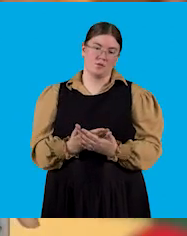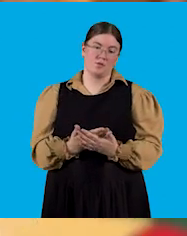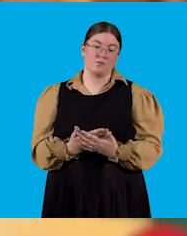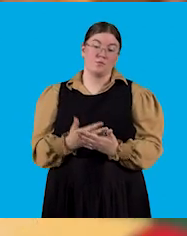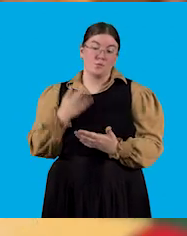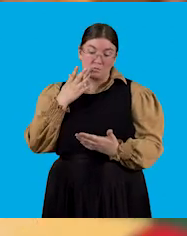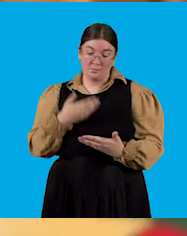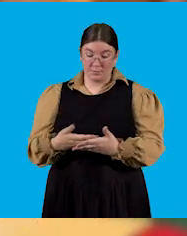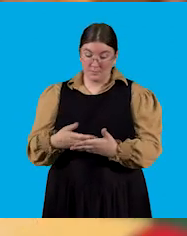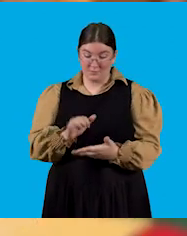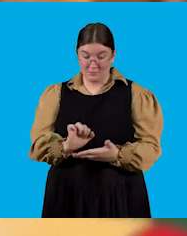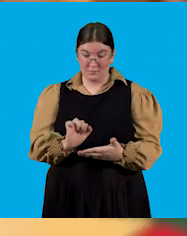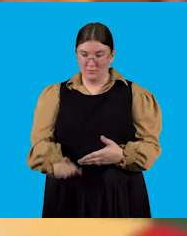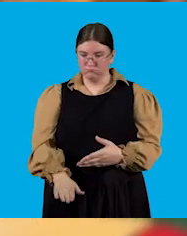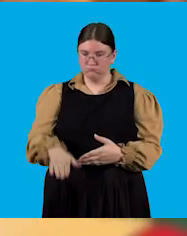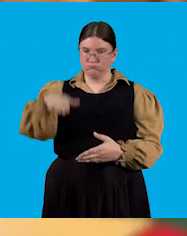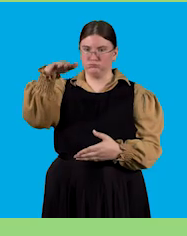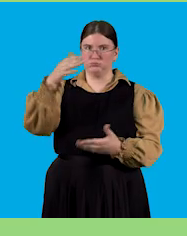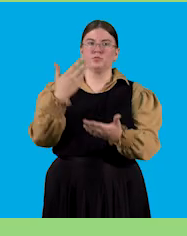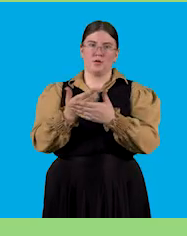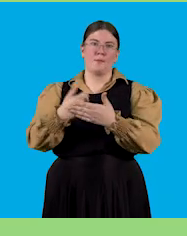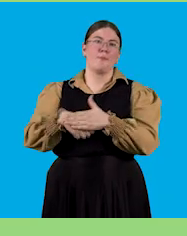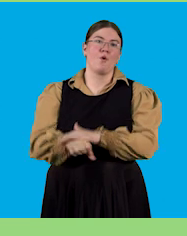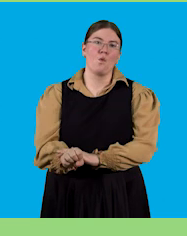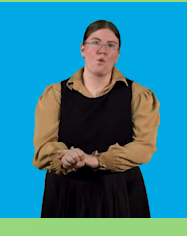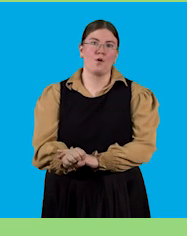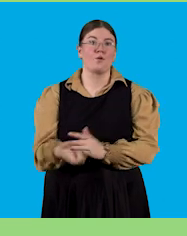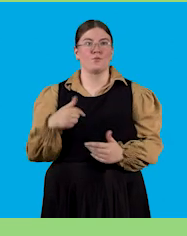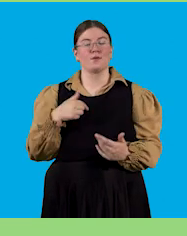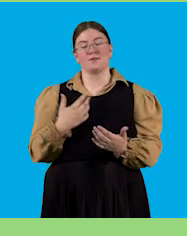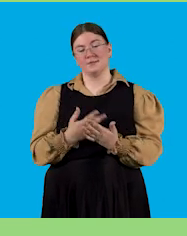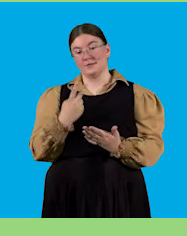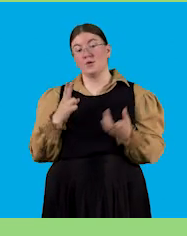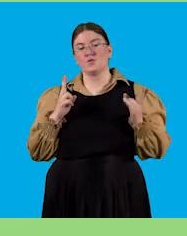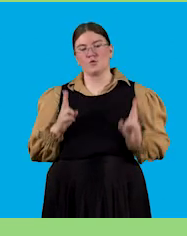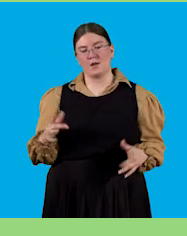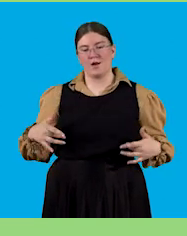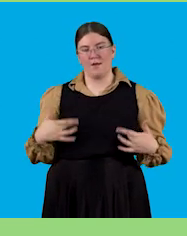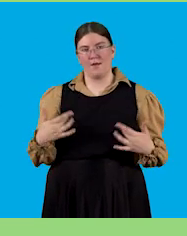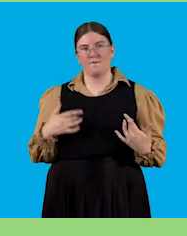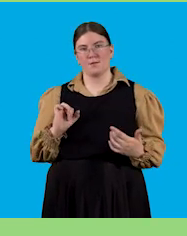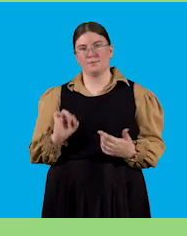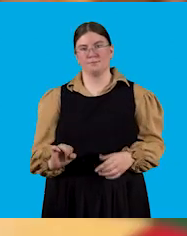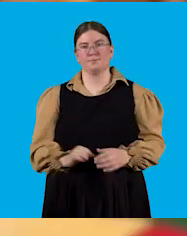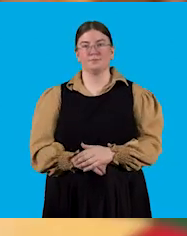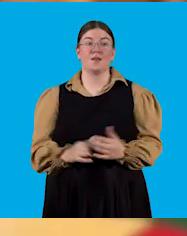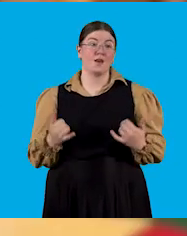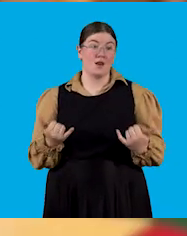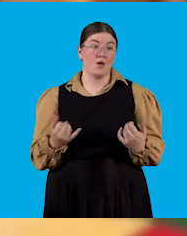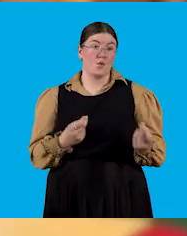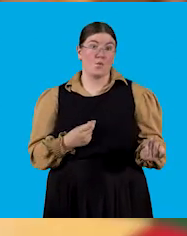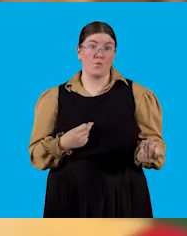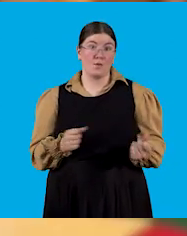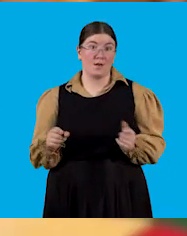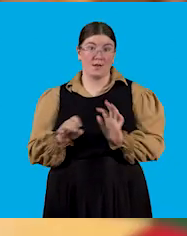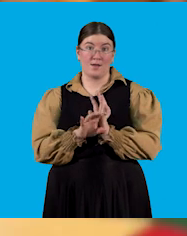their offspring. That is how we are able to see the life cycle of a human. Let us go to a